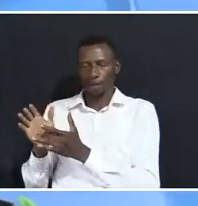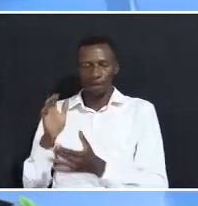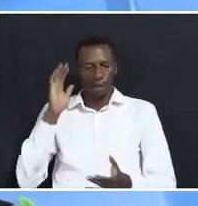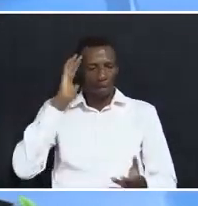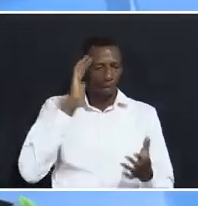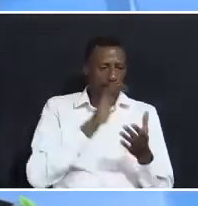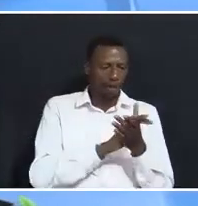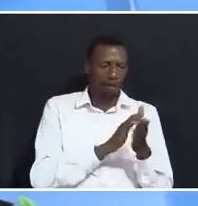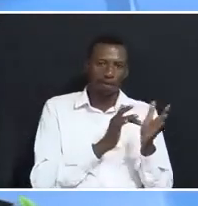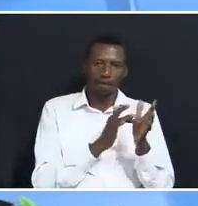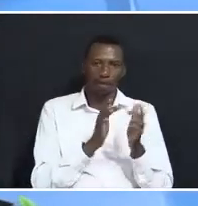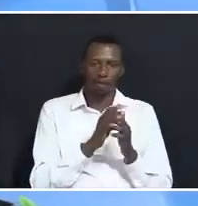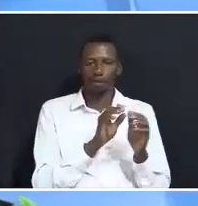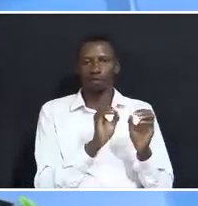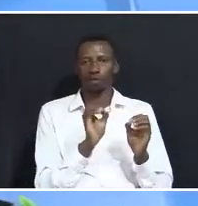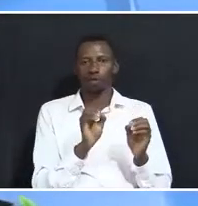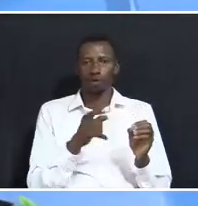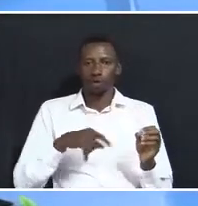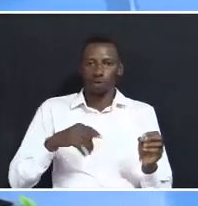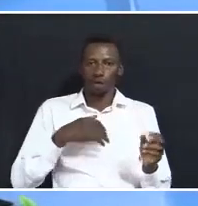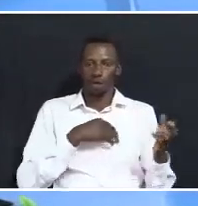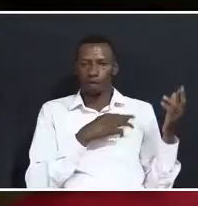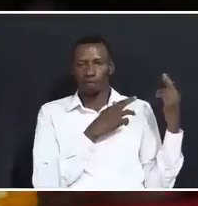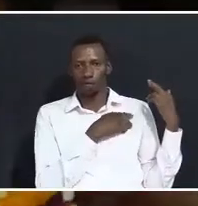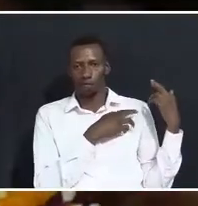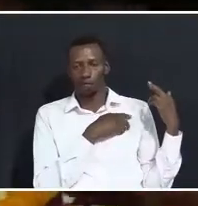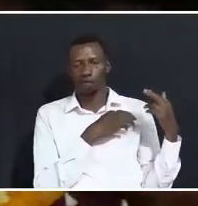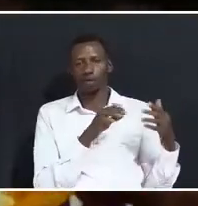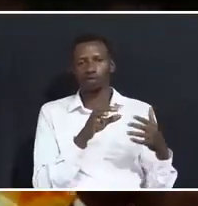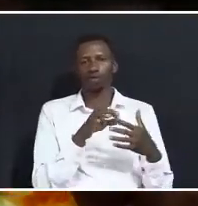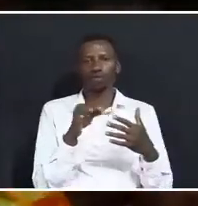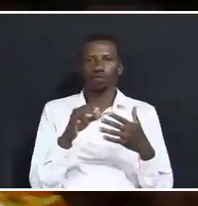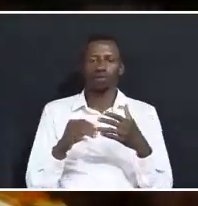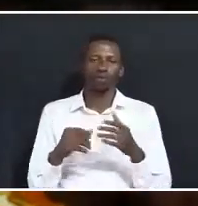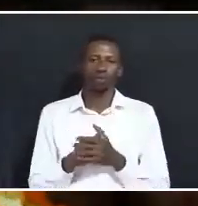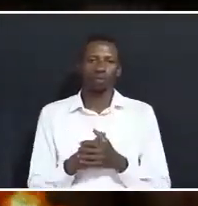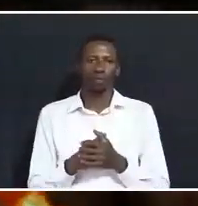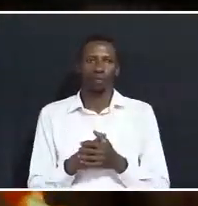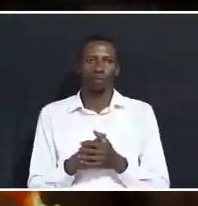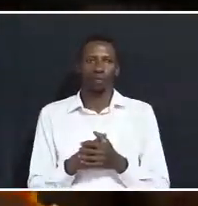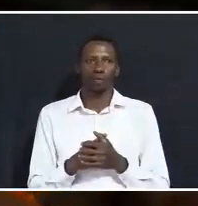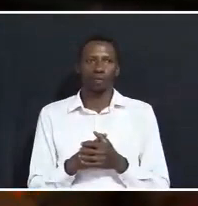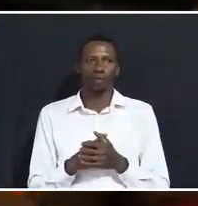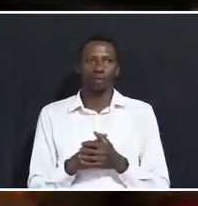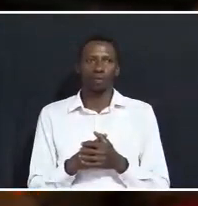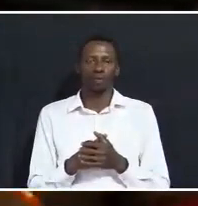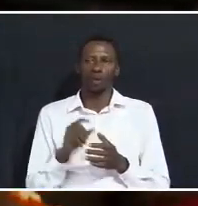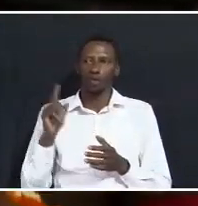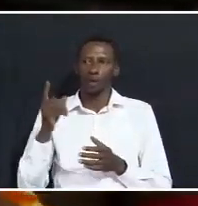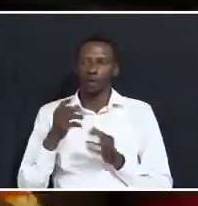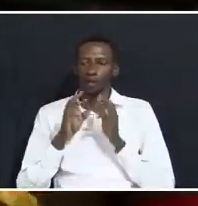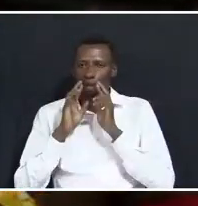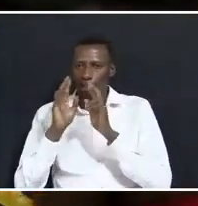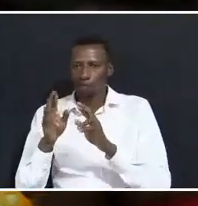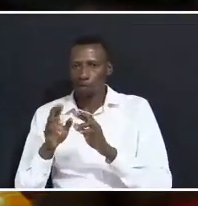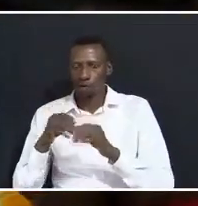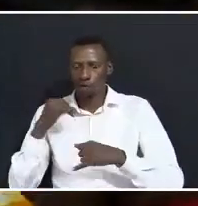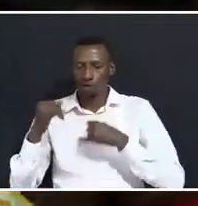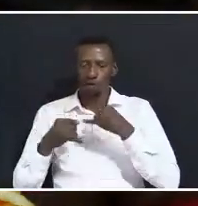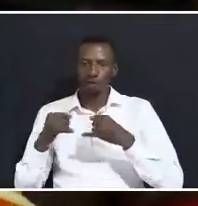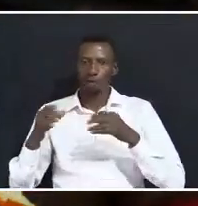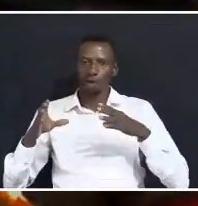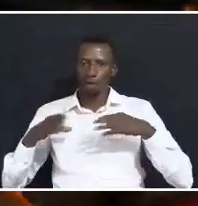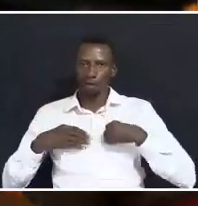choice is ours to choose. The first ones responded in joy and accepted Jesus